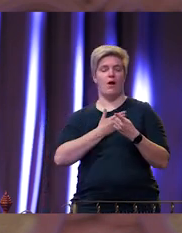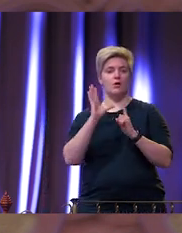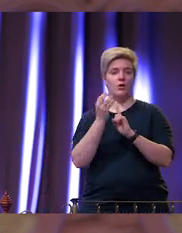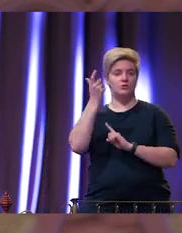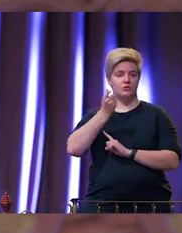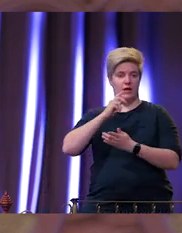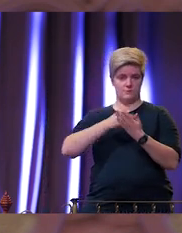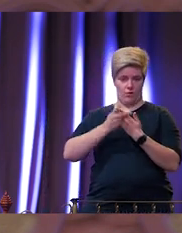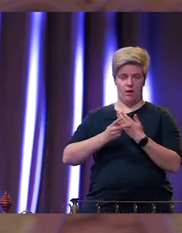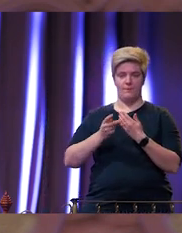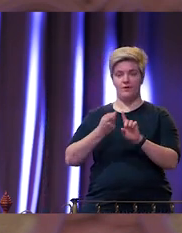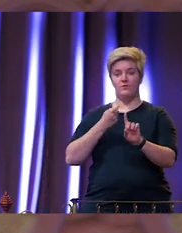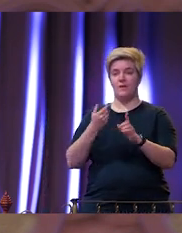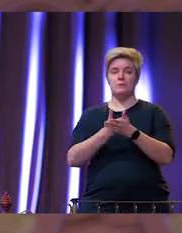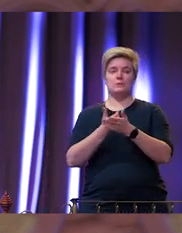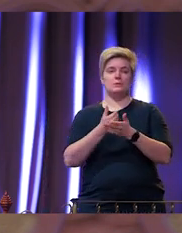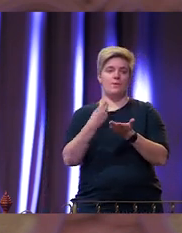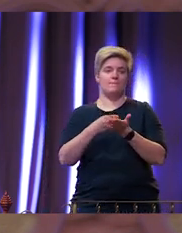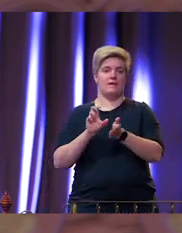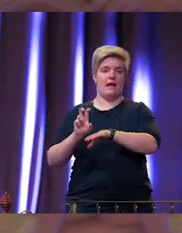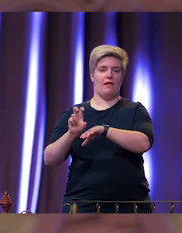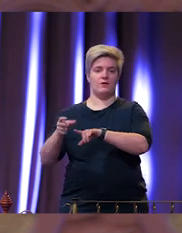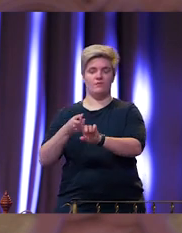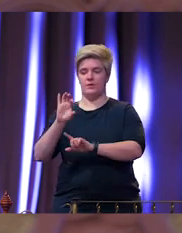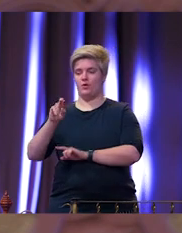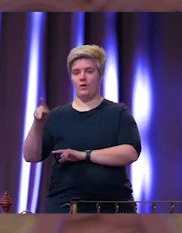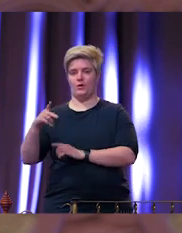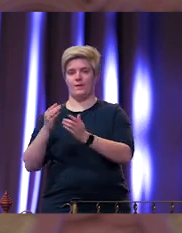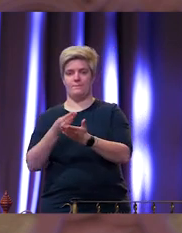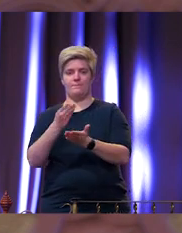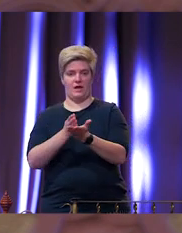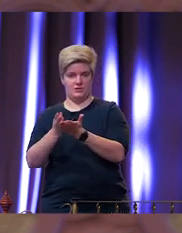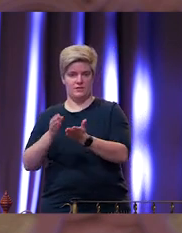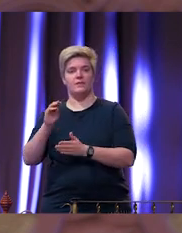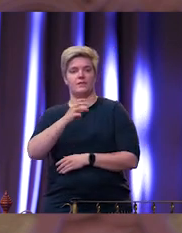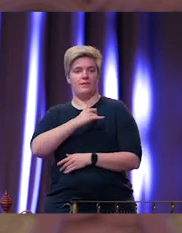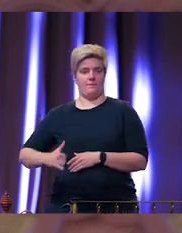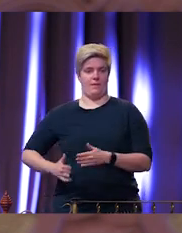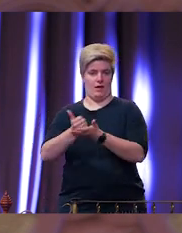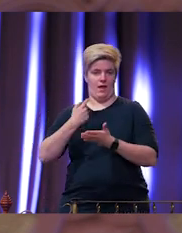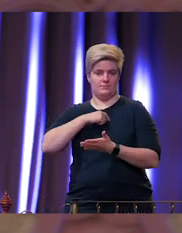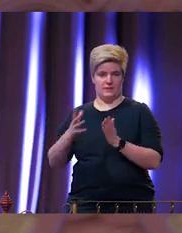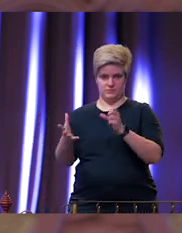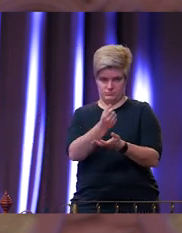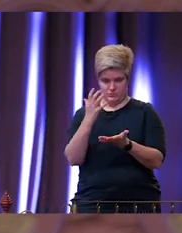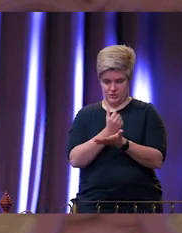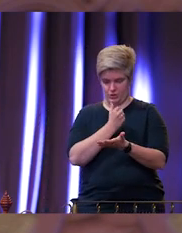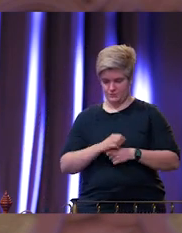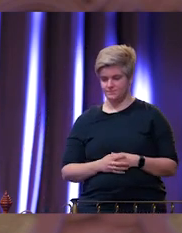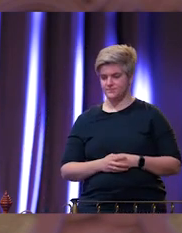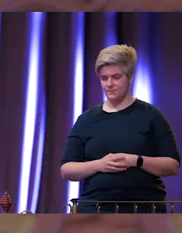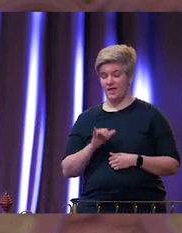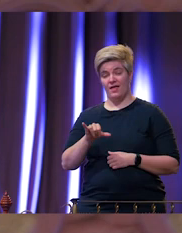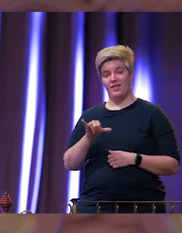from new money allocated from the corporate budget that Mayor Lightfoot helped us secure. So that $10 million